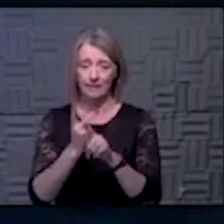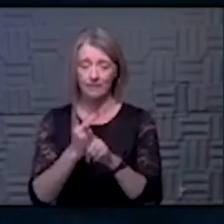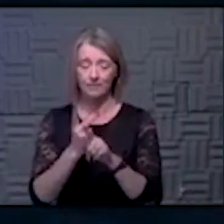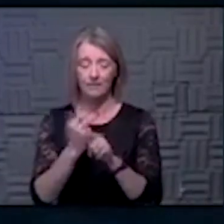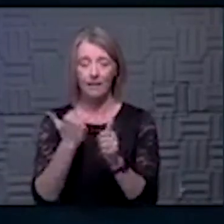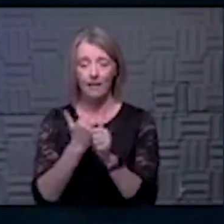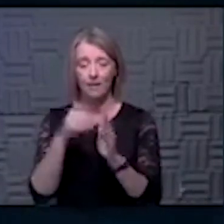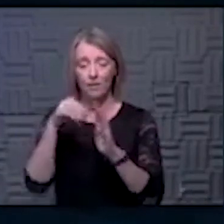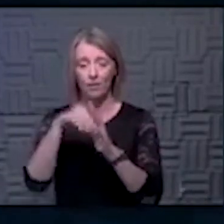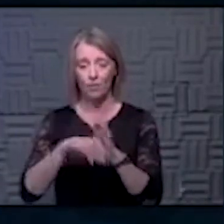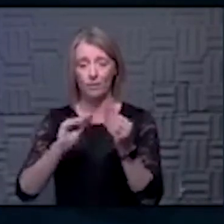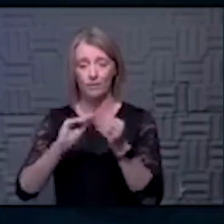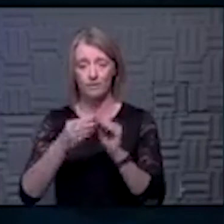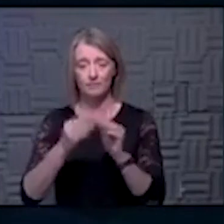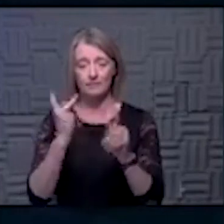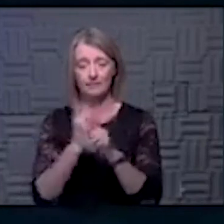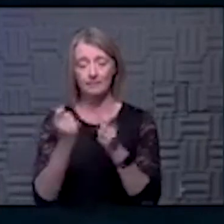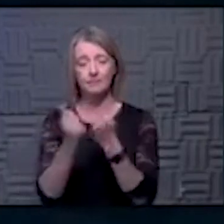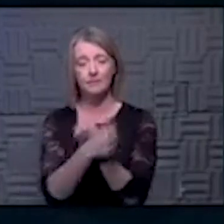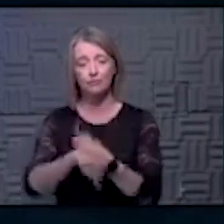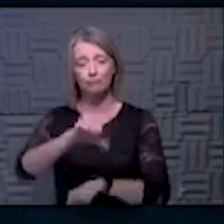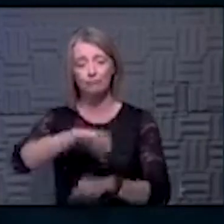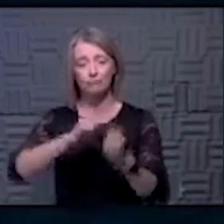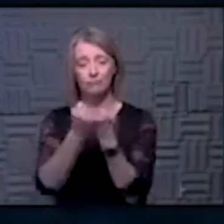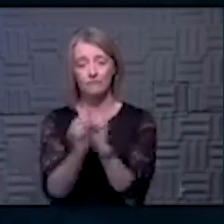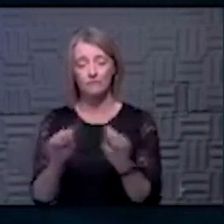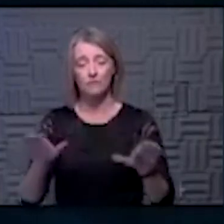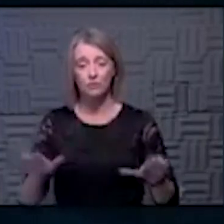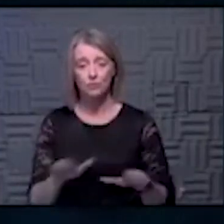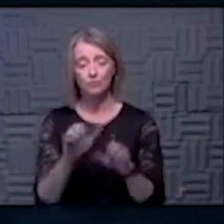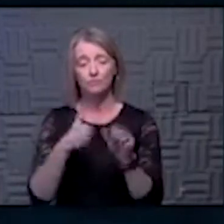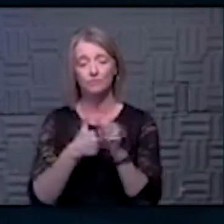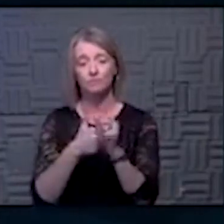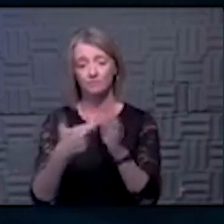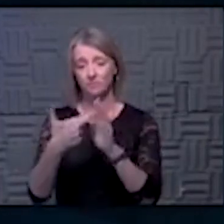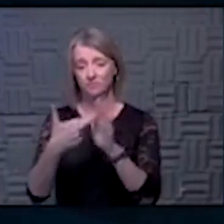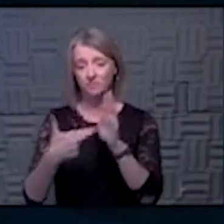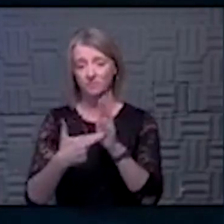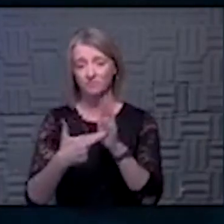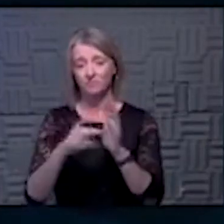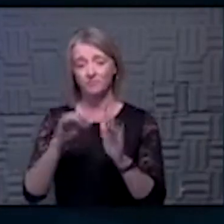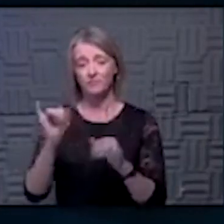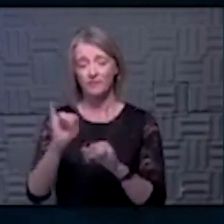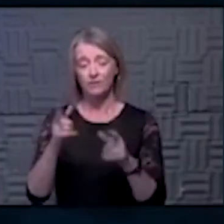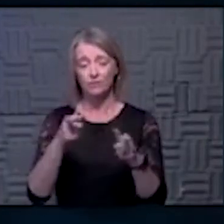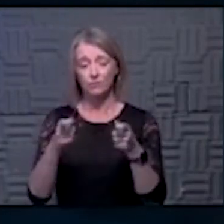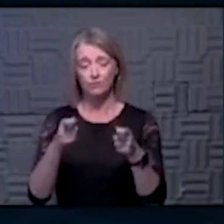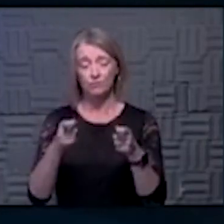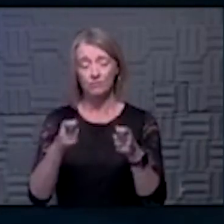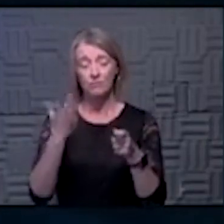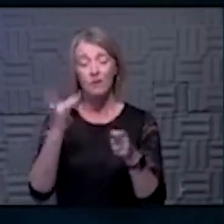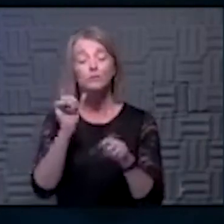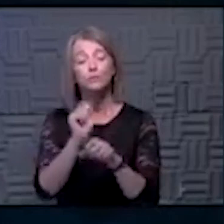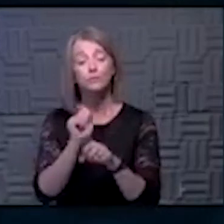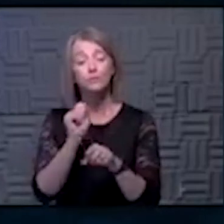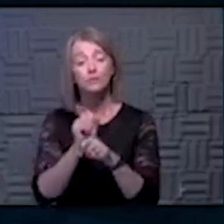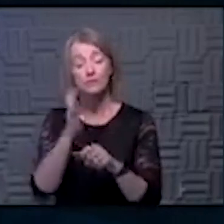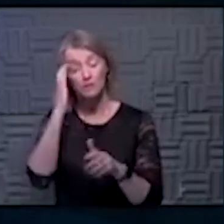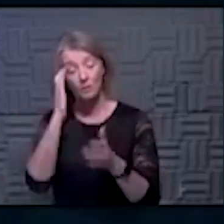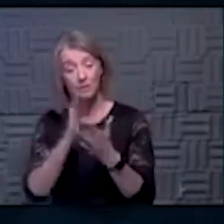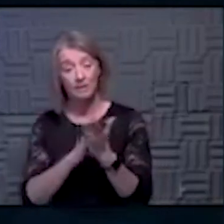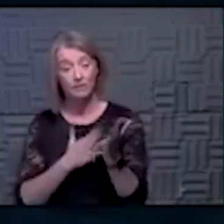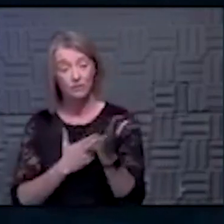curve. And the way we keep each other safe is to do and follow the rules of infection control because they work. And if you don't believe it's